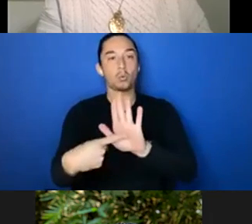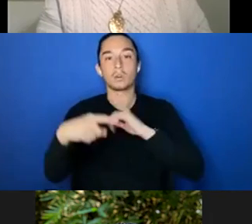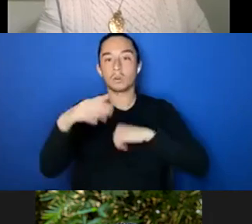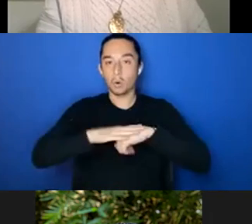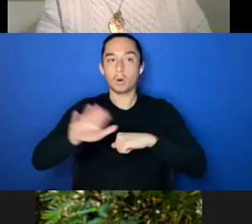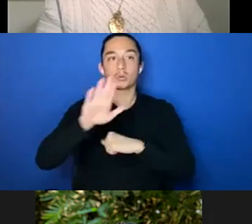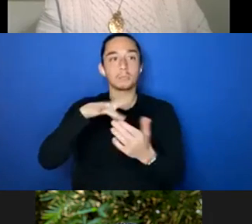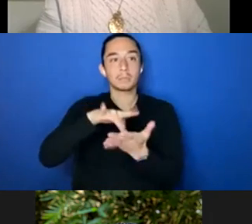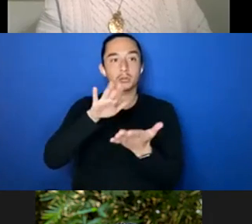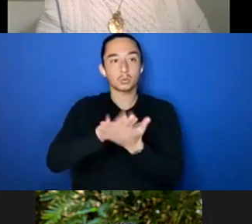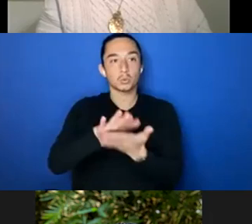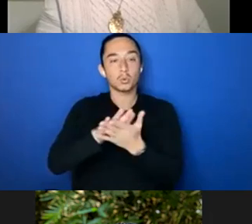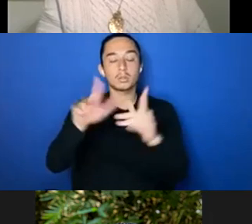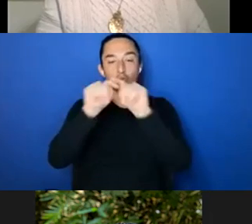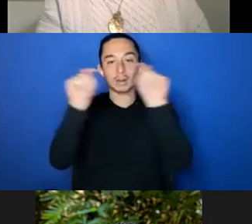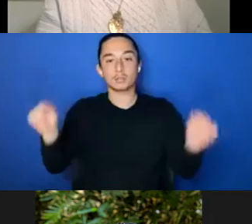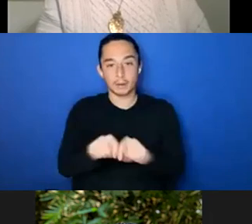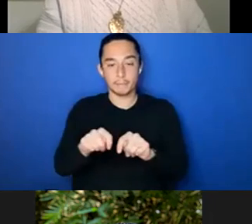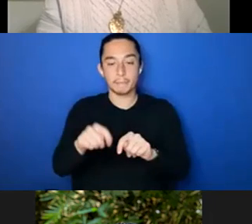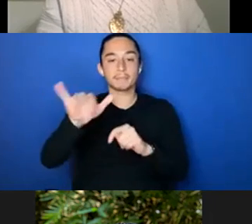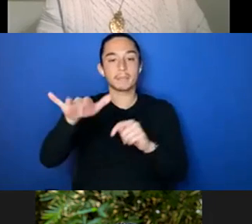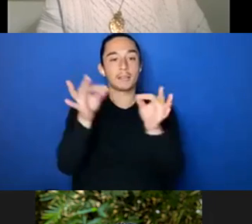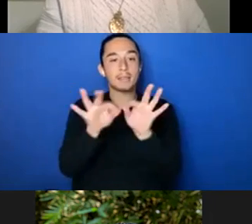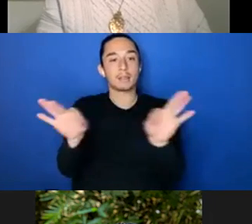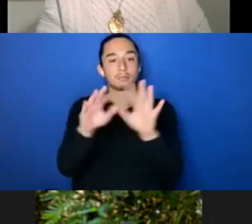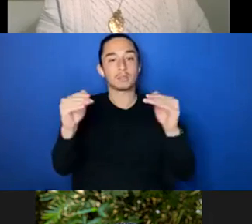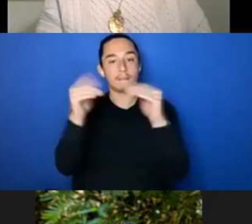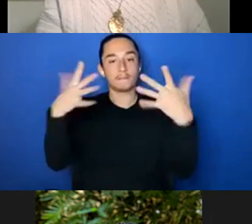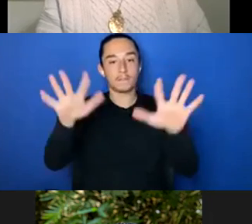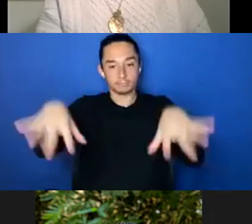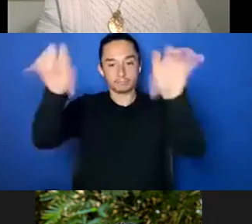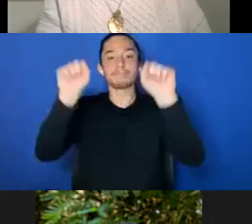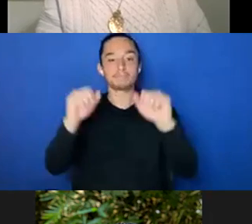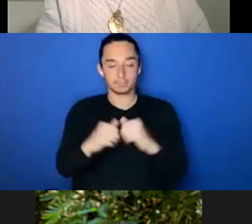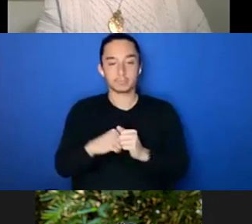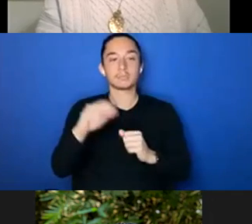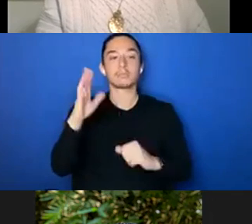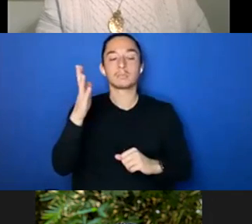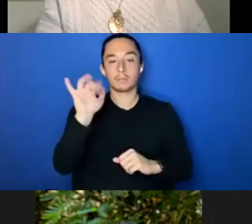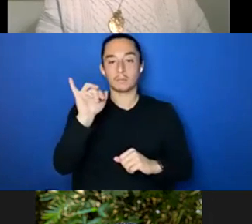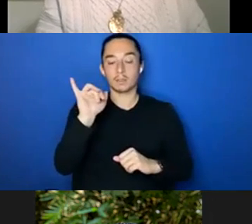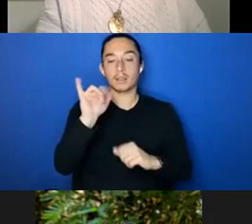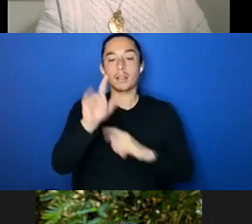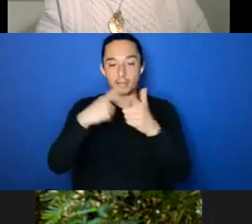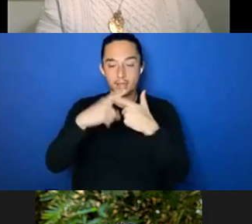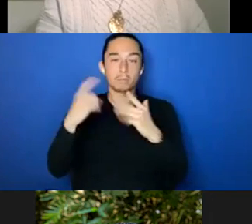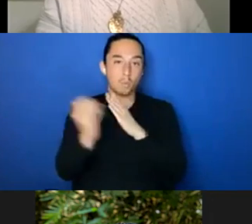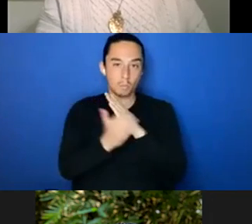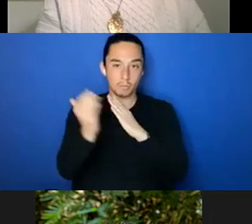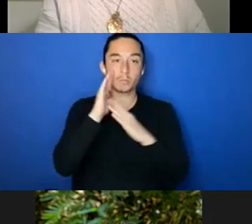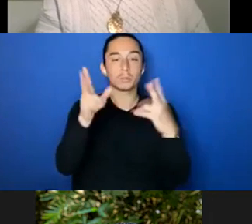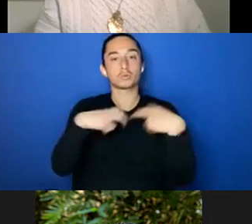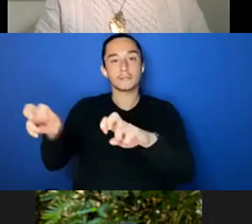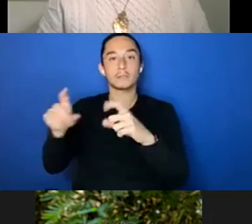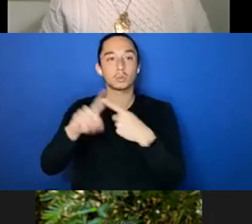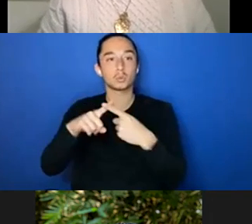middle school transcript that those language levels were taken. That is then automatically transferred